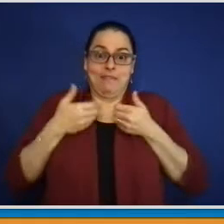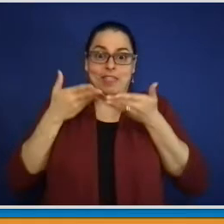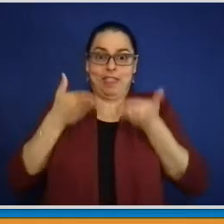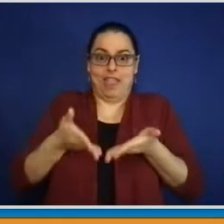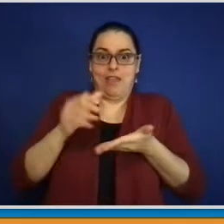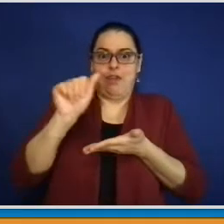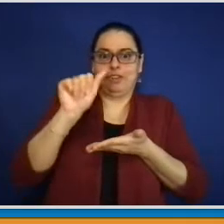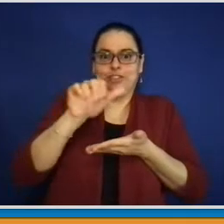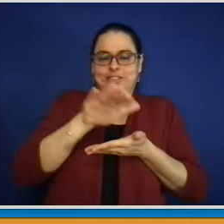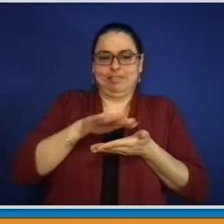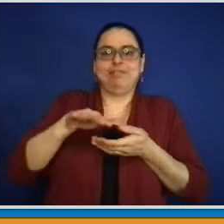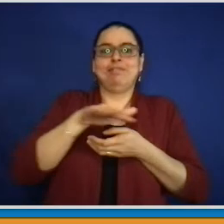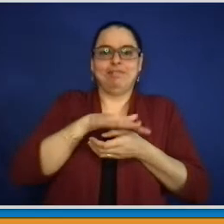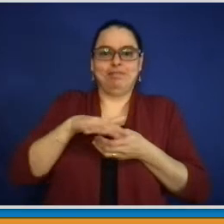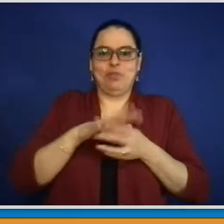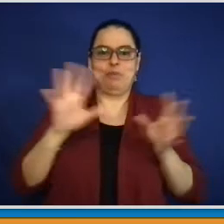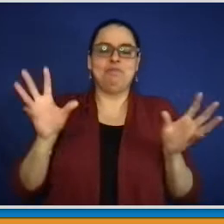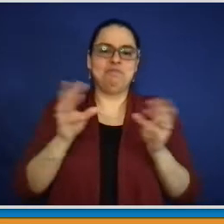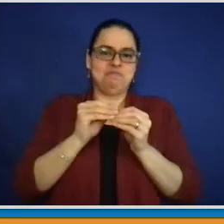reported